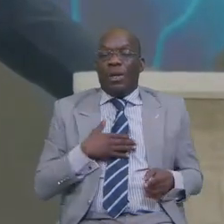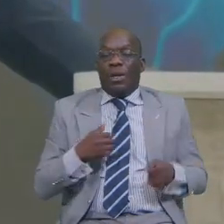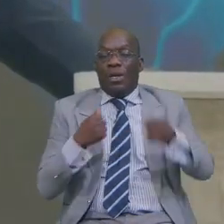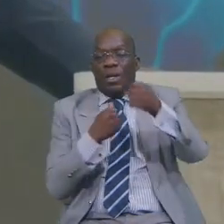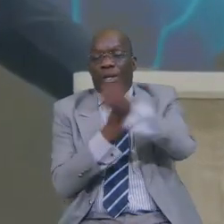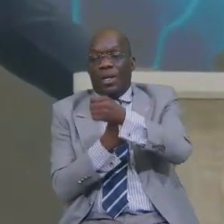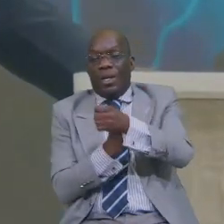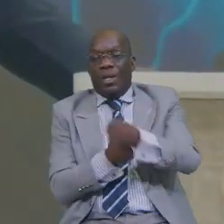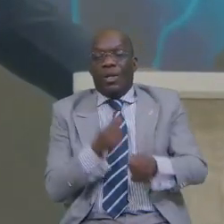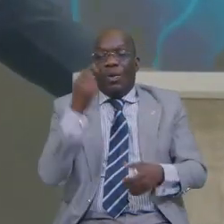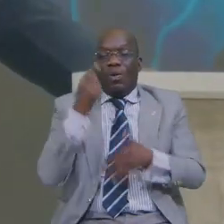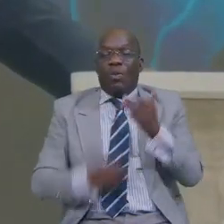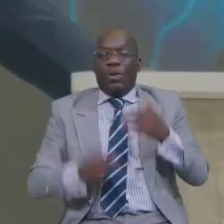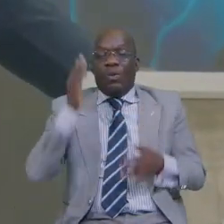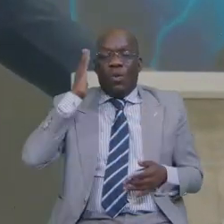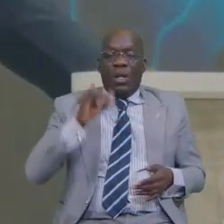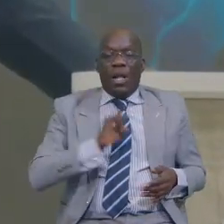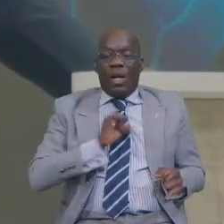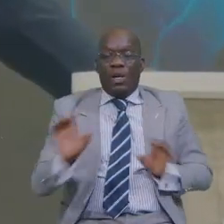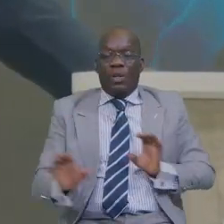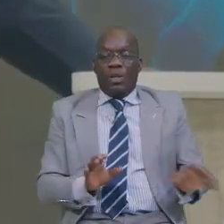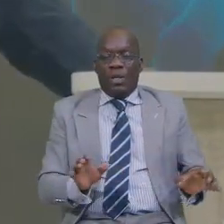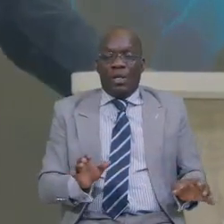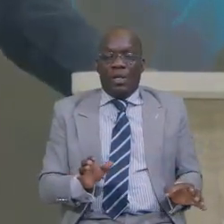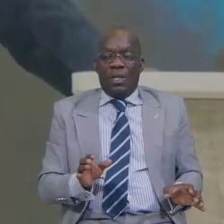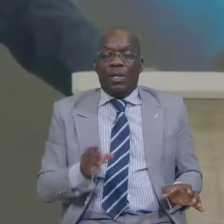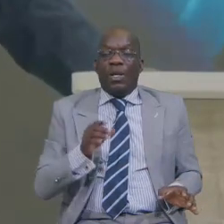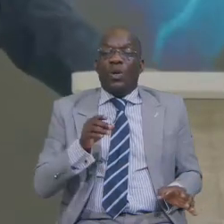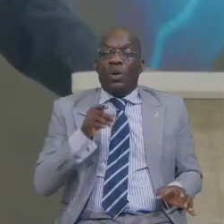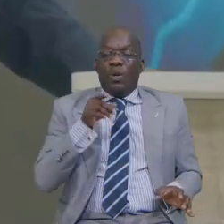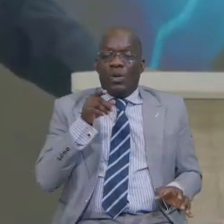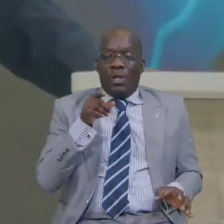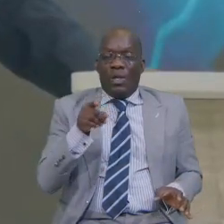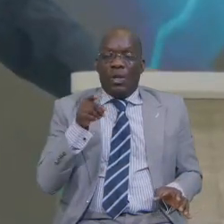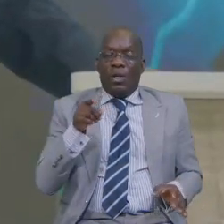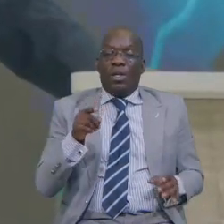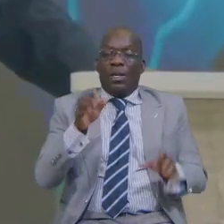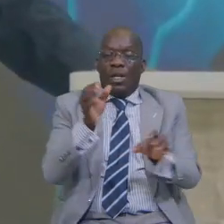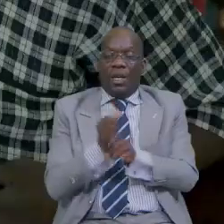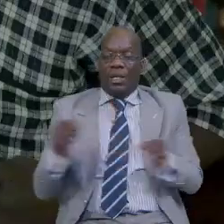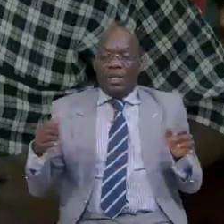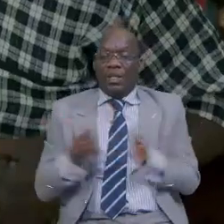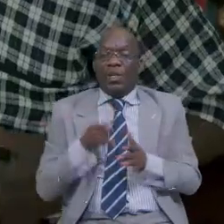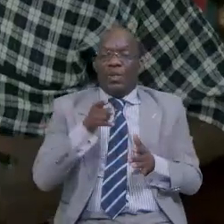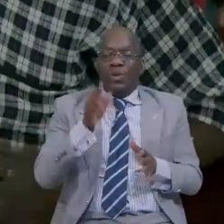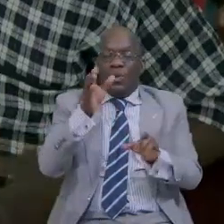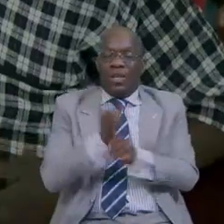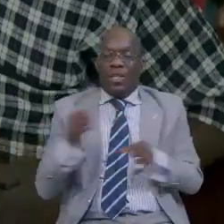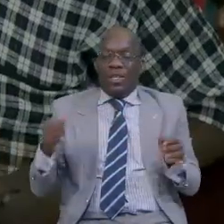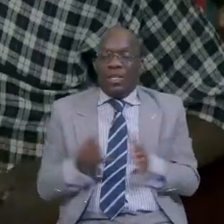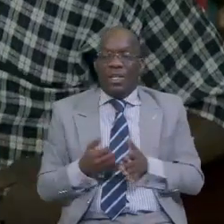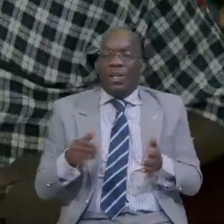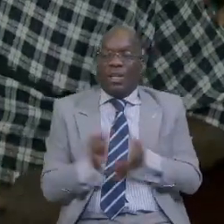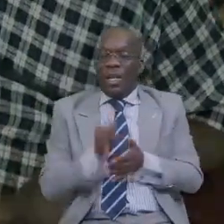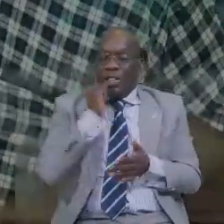I going to do now? I say, he got in, you get in. That's what I'm telling